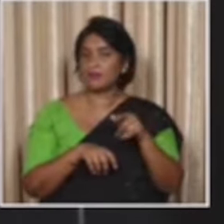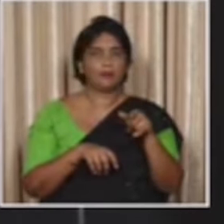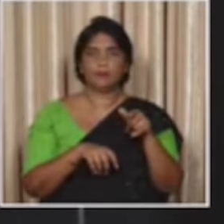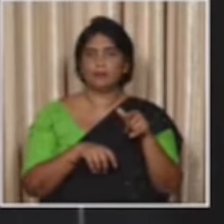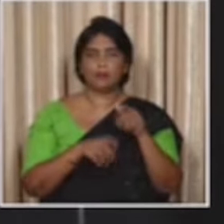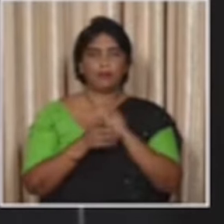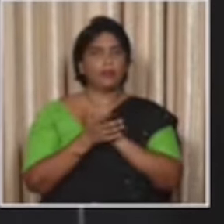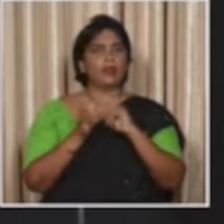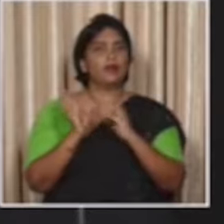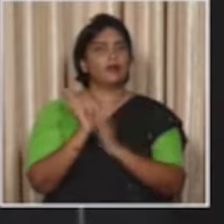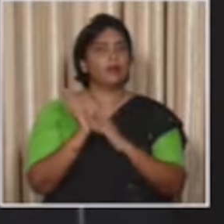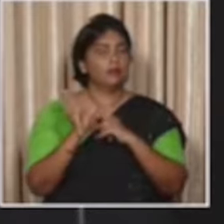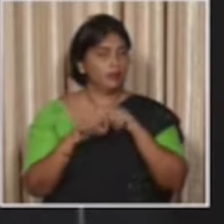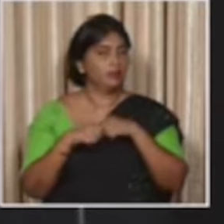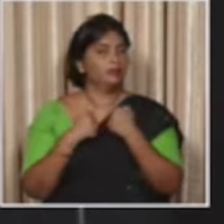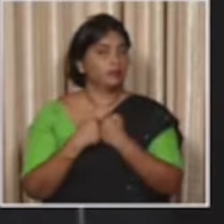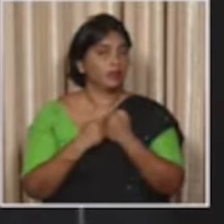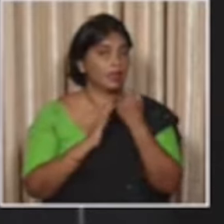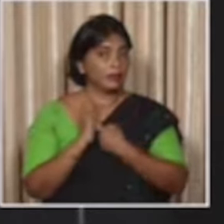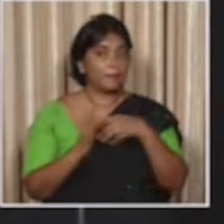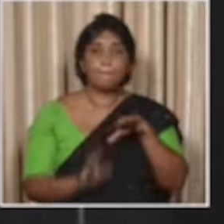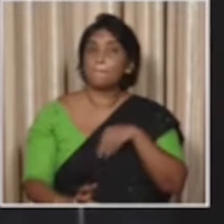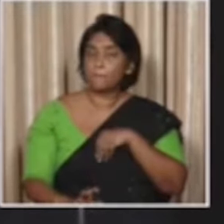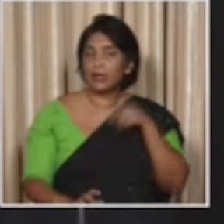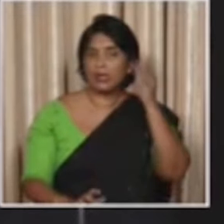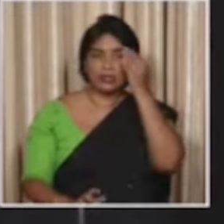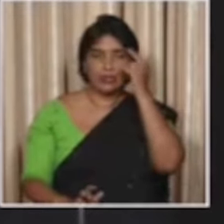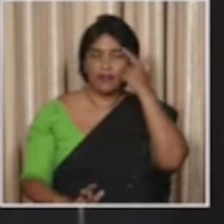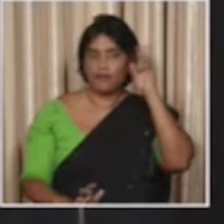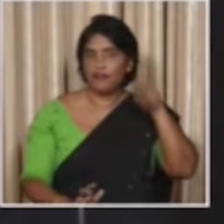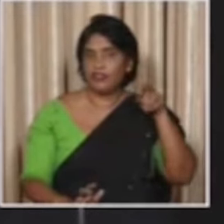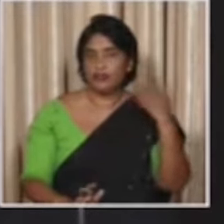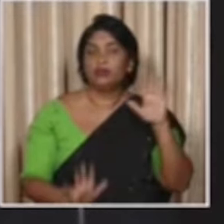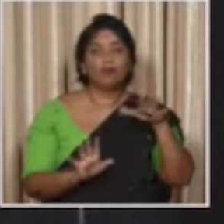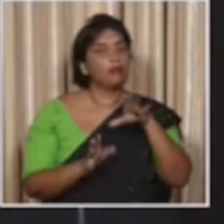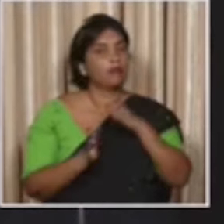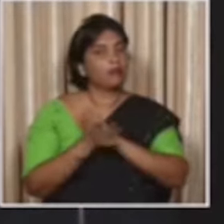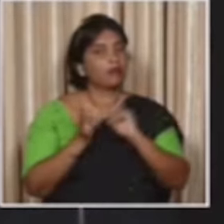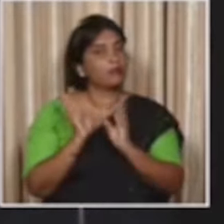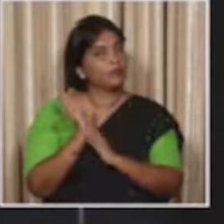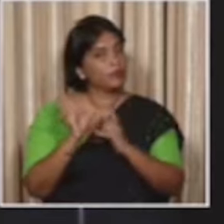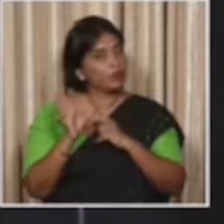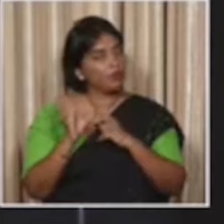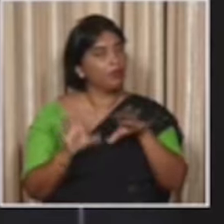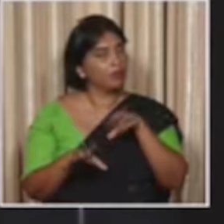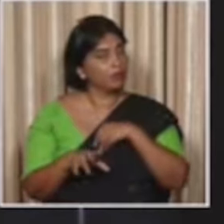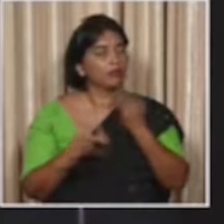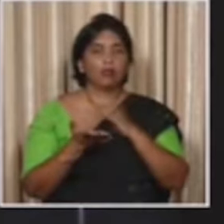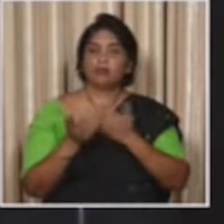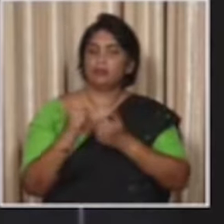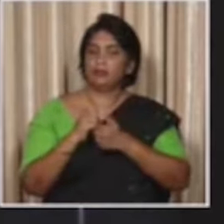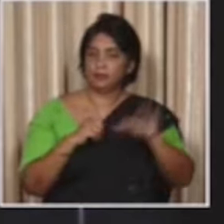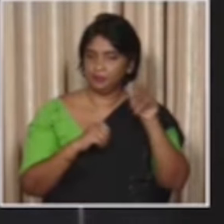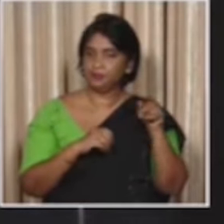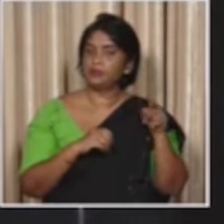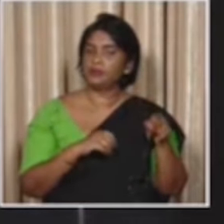condition. But having accepted the condition, now they have gone back on it. What does it show? Therefore, it has never